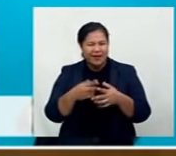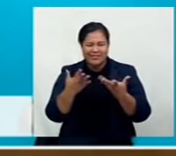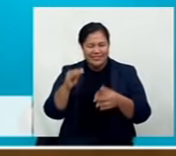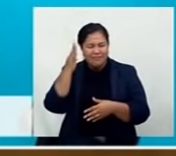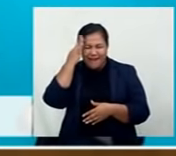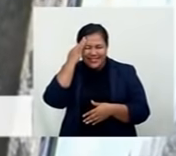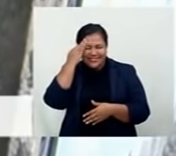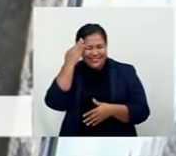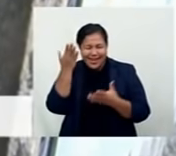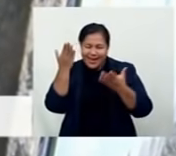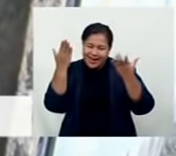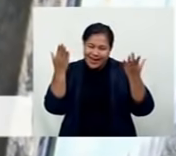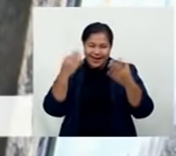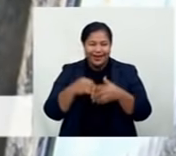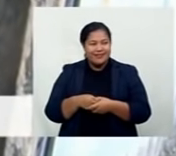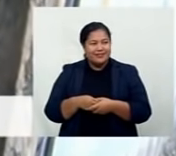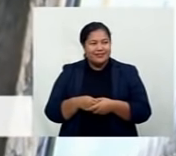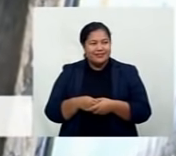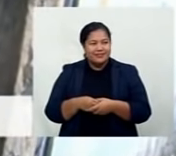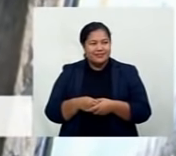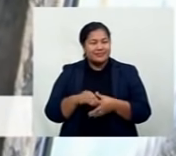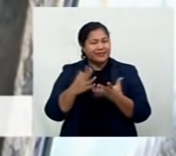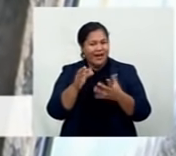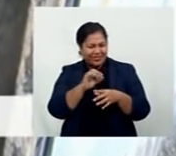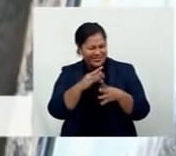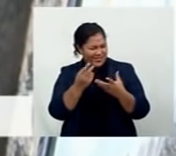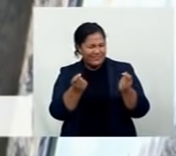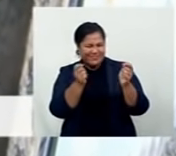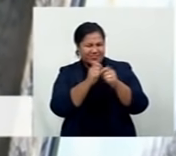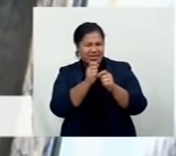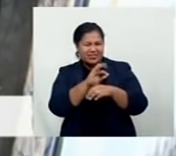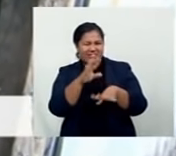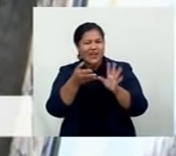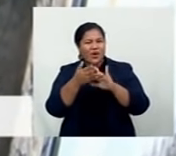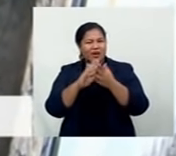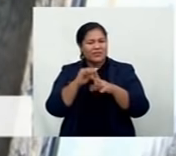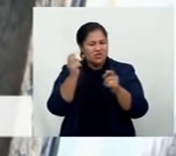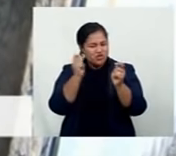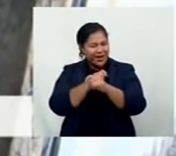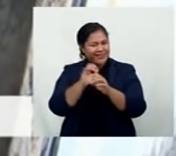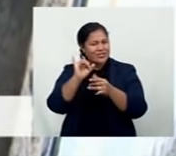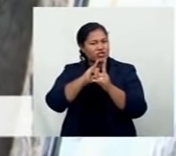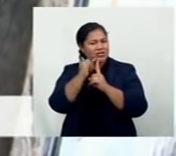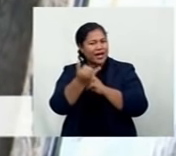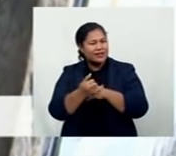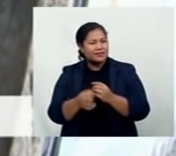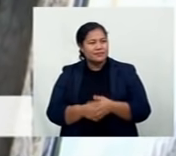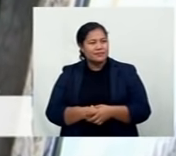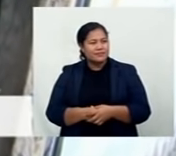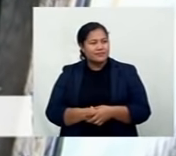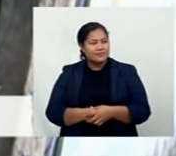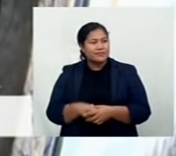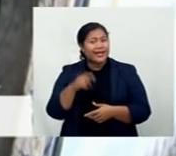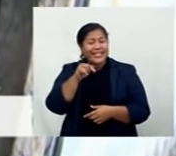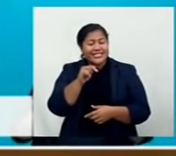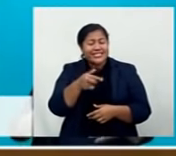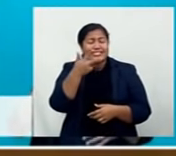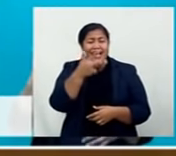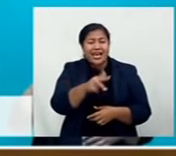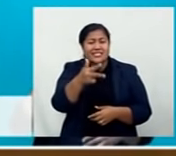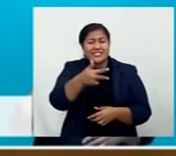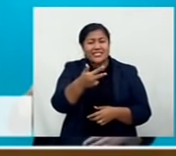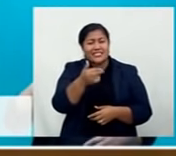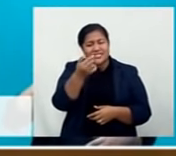mindset onto a rapidly modernizing economy and changing society. And this isn't 1874,